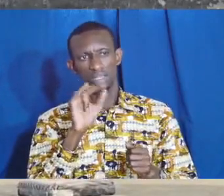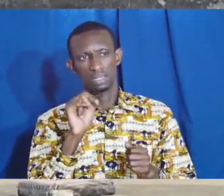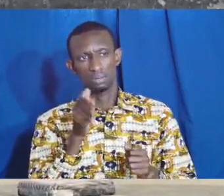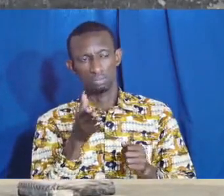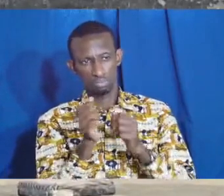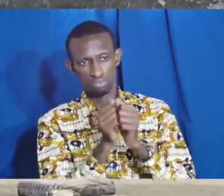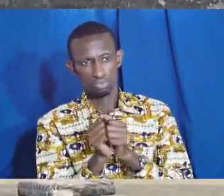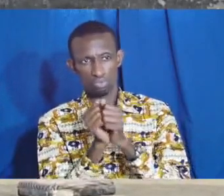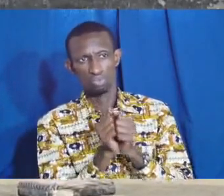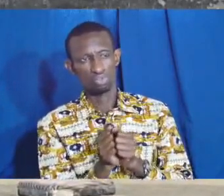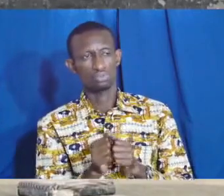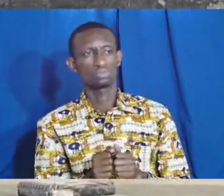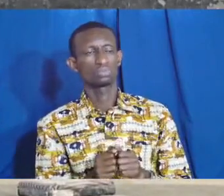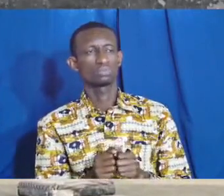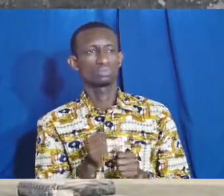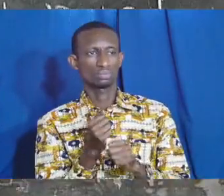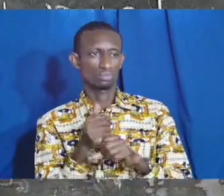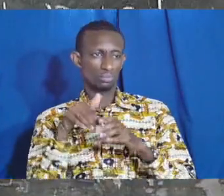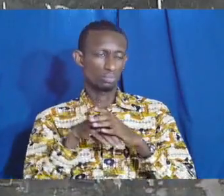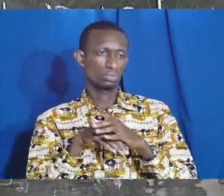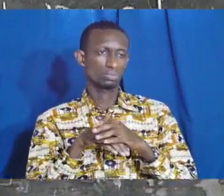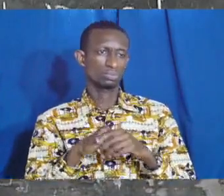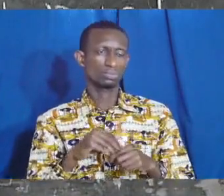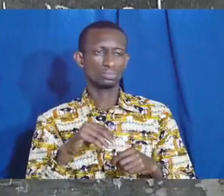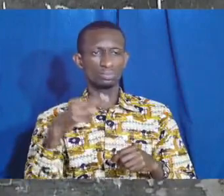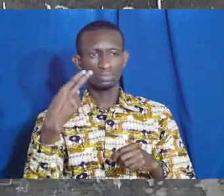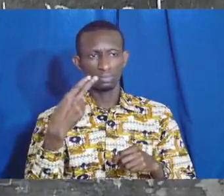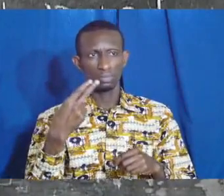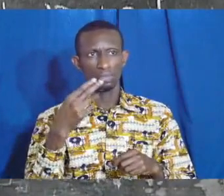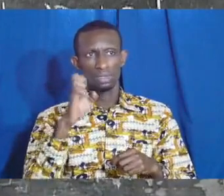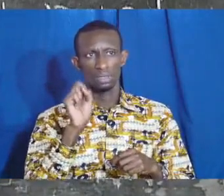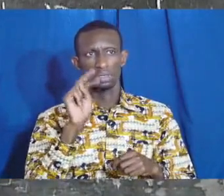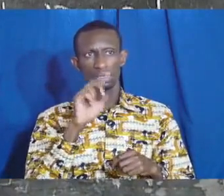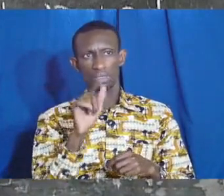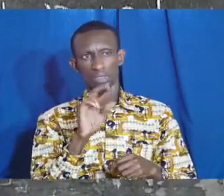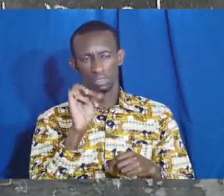enzymes. Good. Let's talk about now characteristics of enzymes.